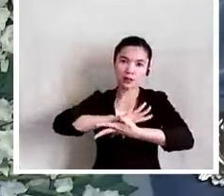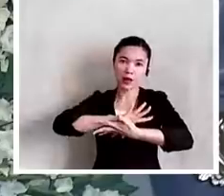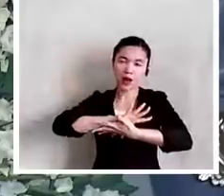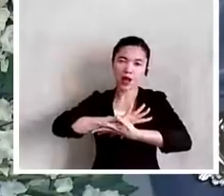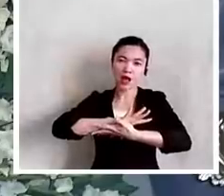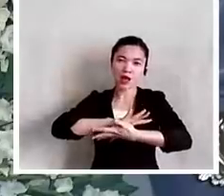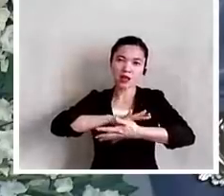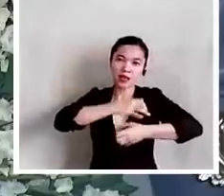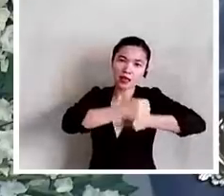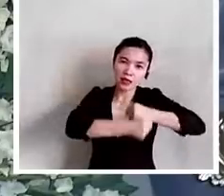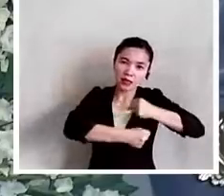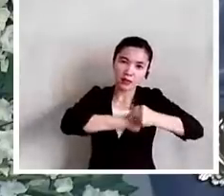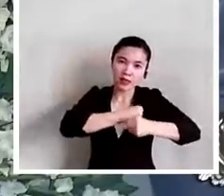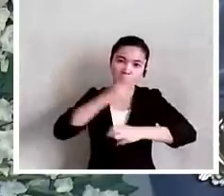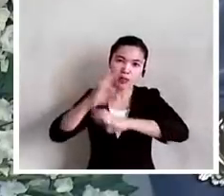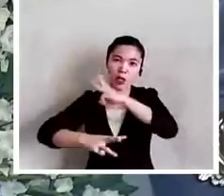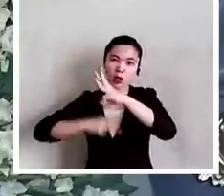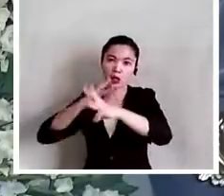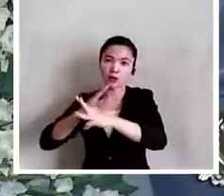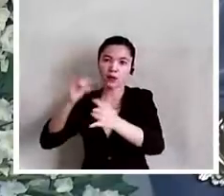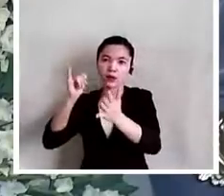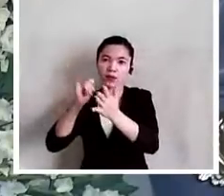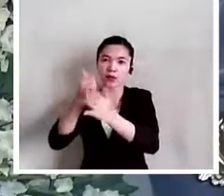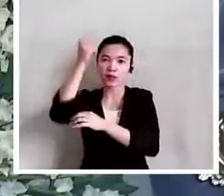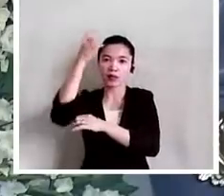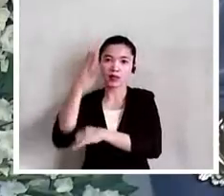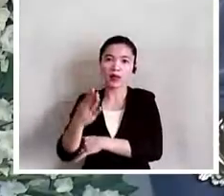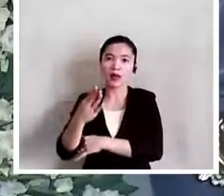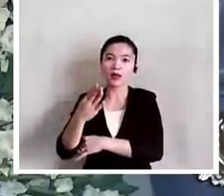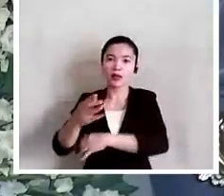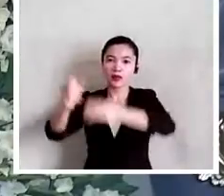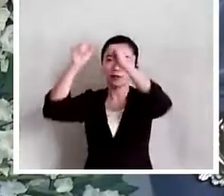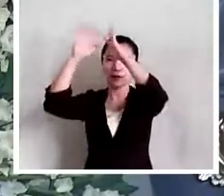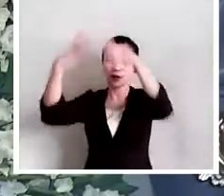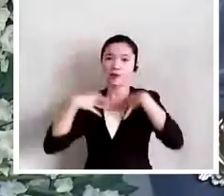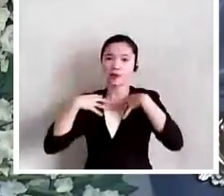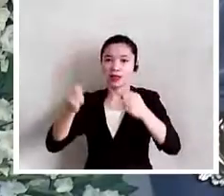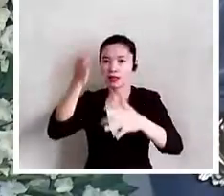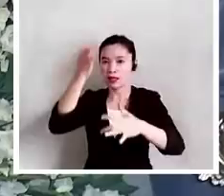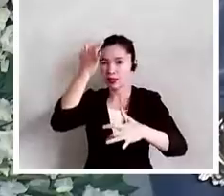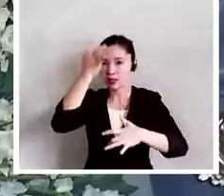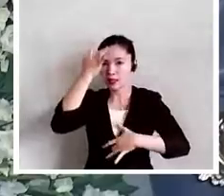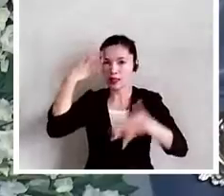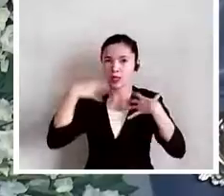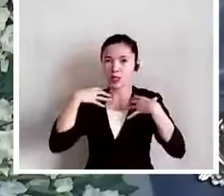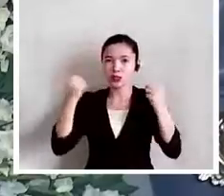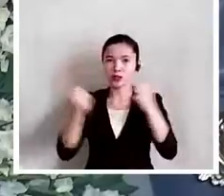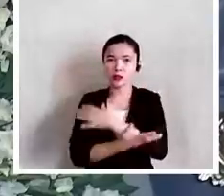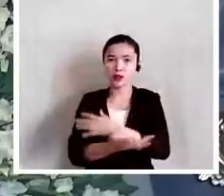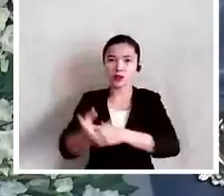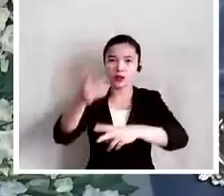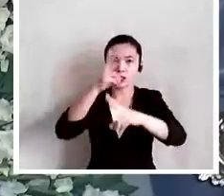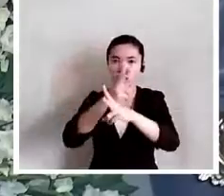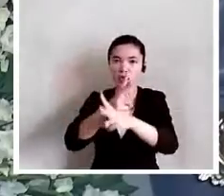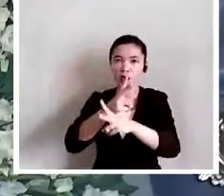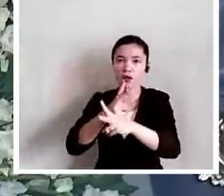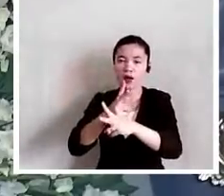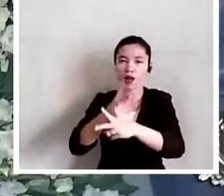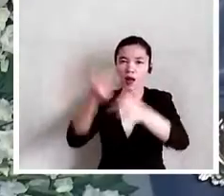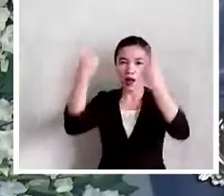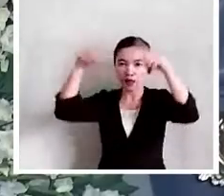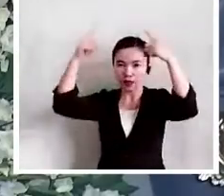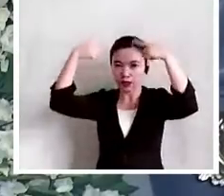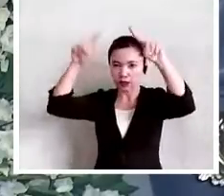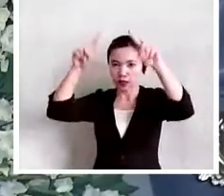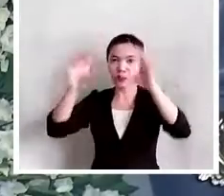world, that God our Father will heal the sick, strengthen those who care for them, grant success to those working